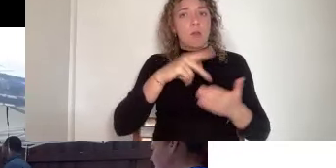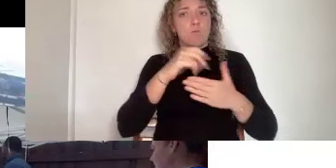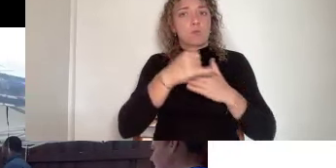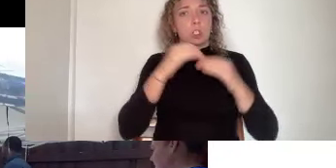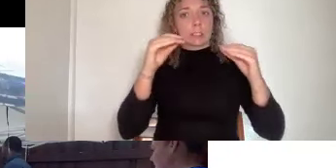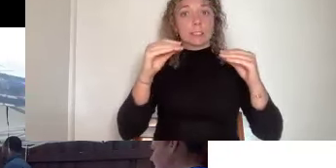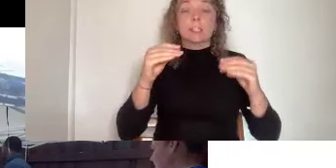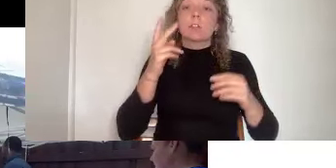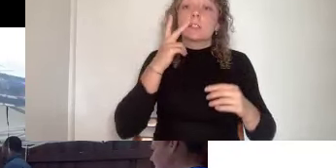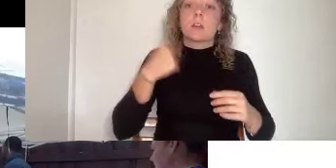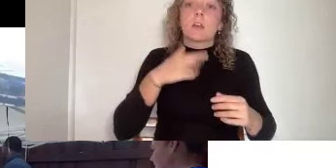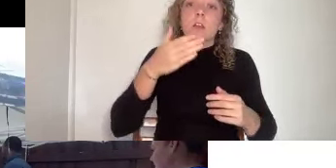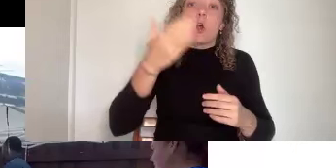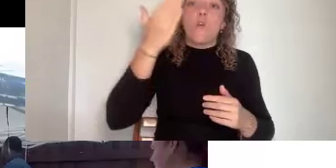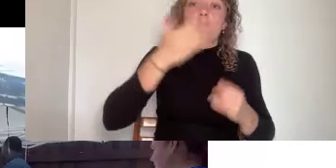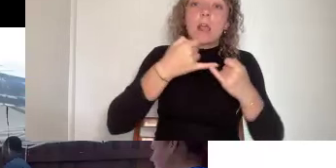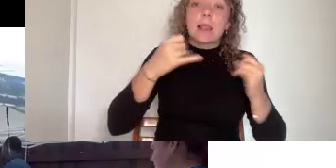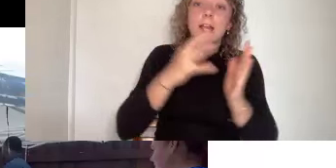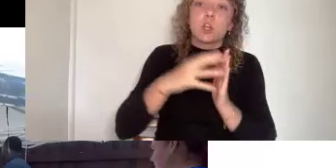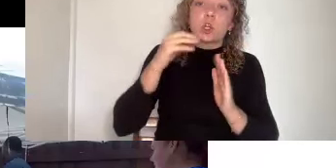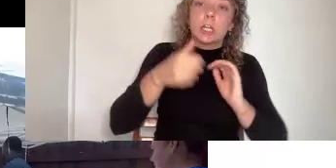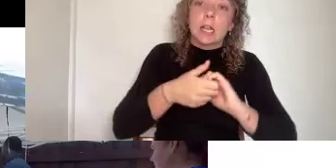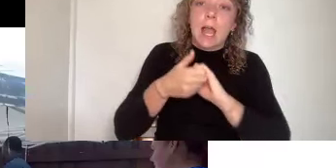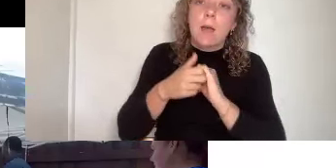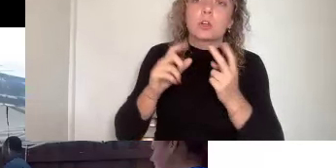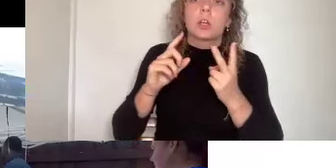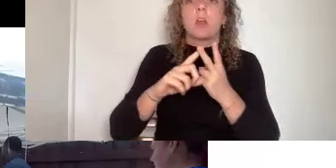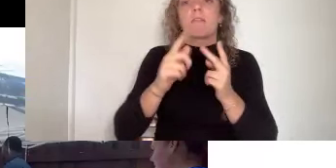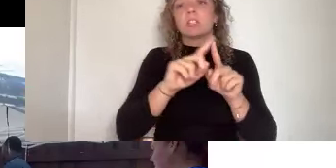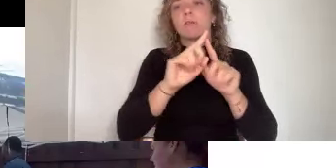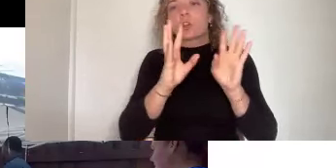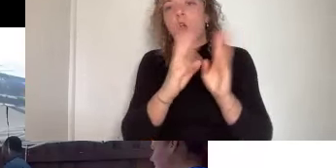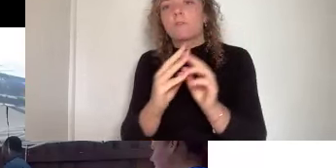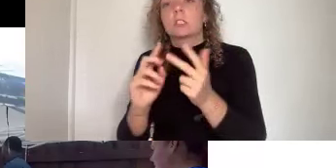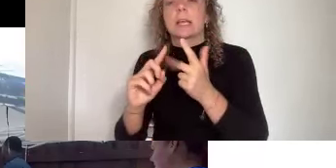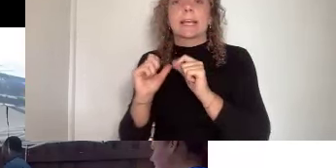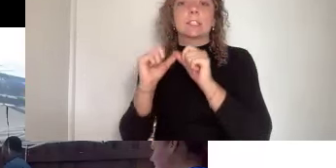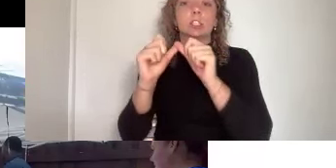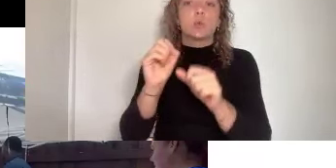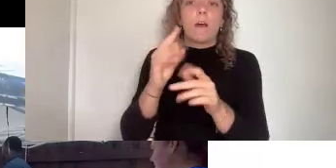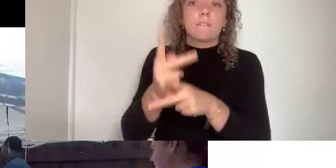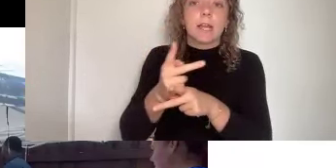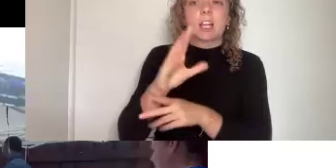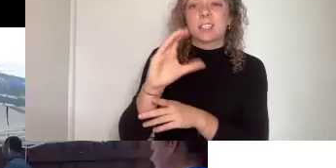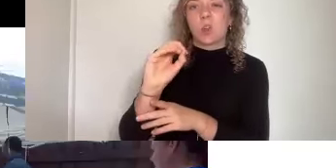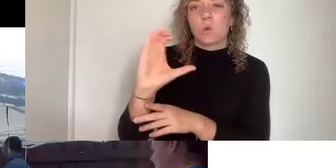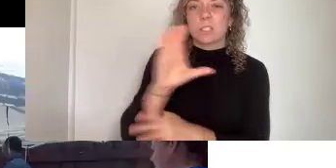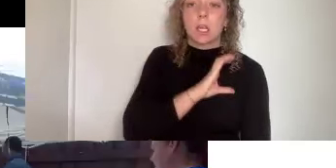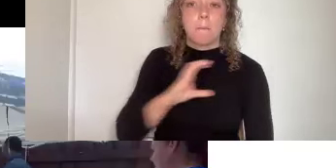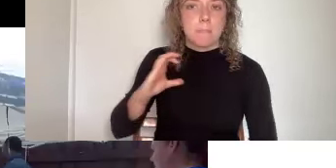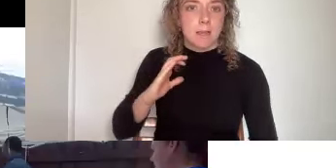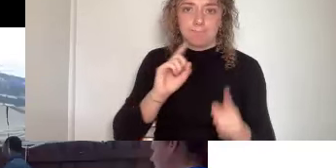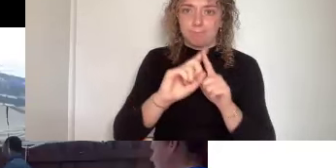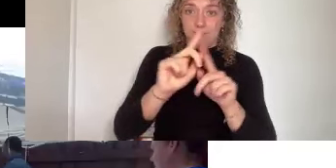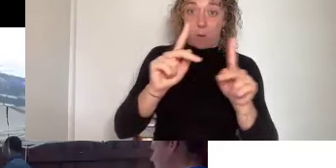at places like Frontline Learning Collaborative, PACE conferencing, Continuum of Care or COC committees,